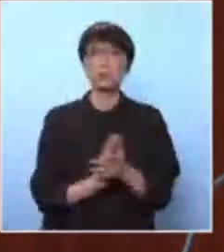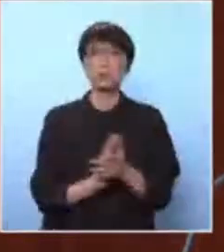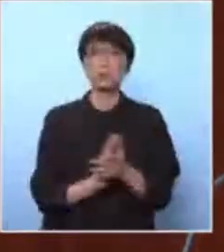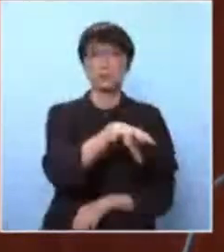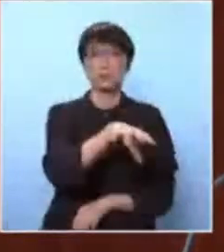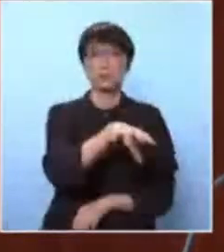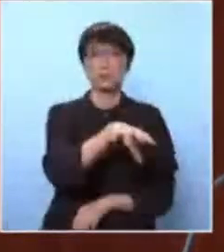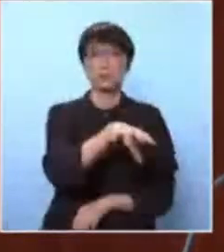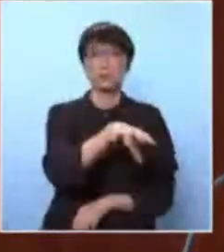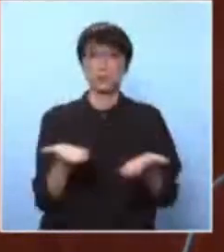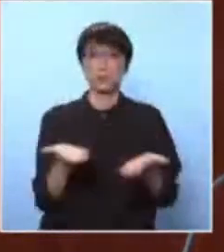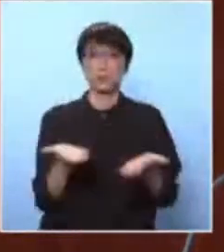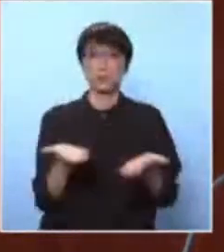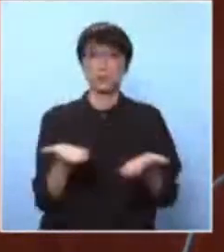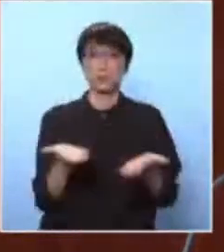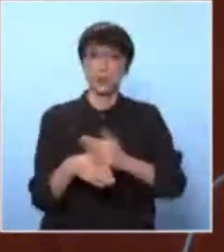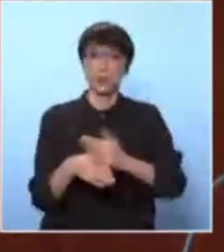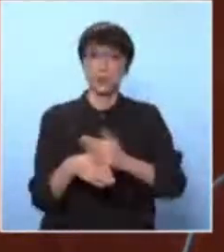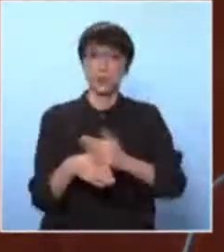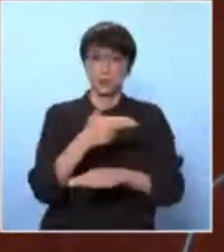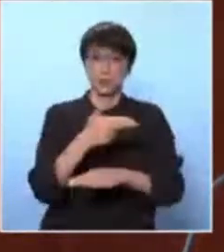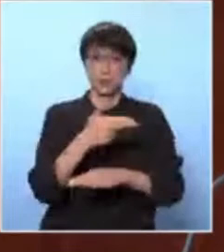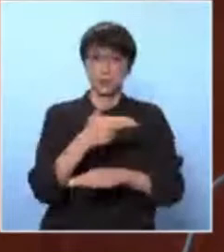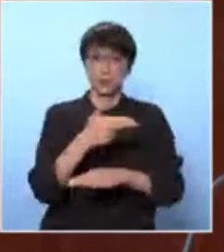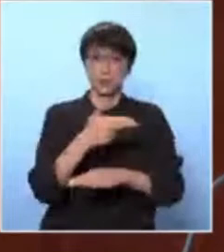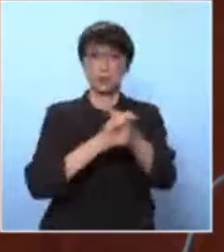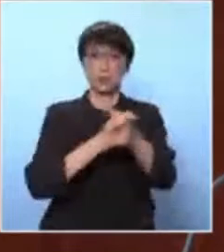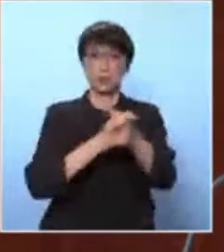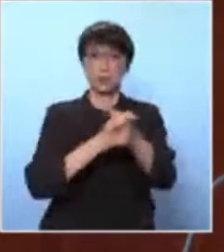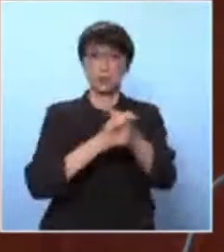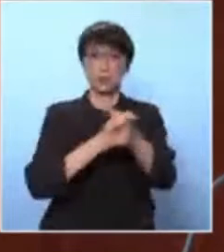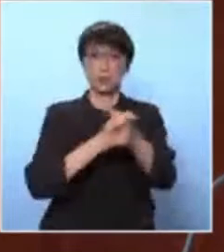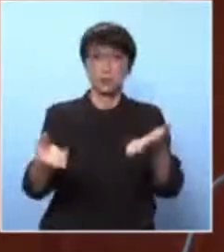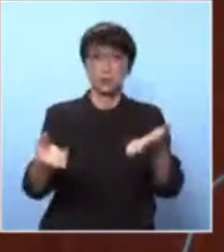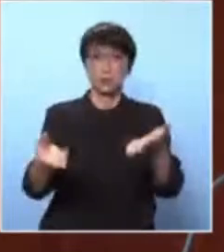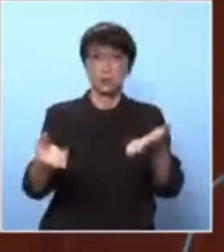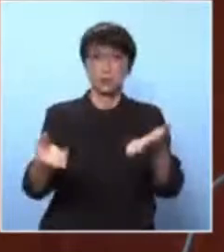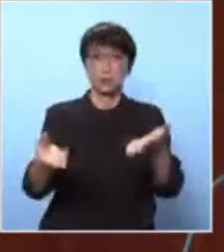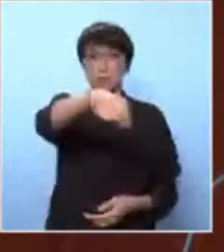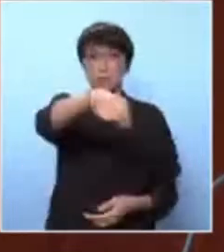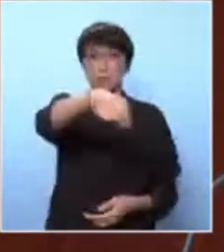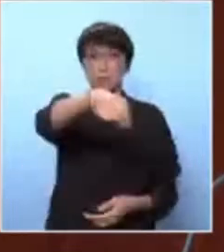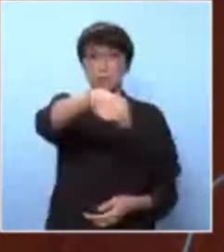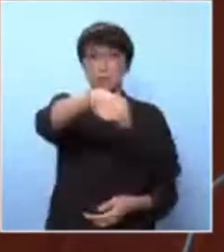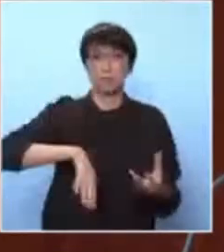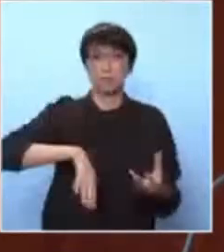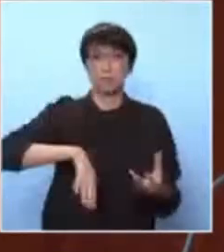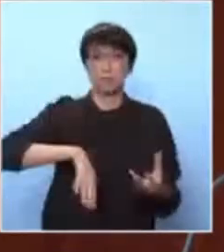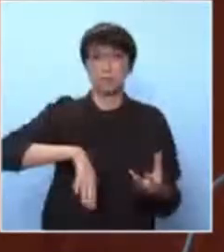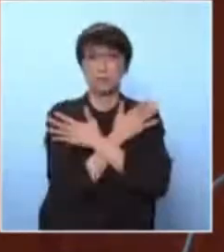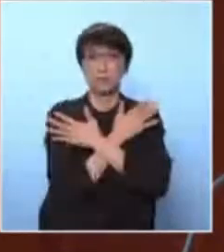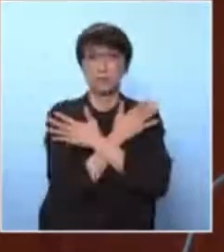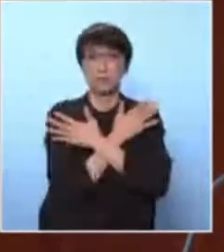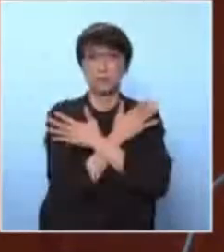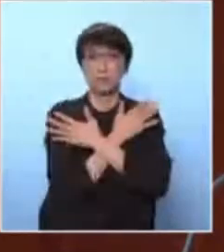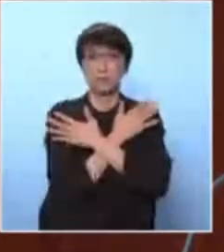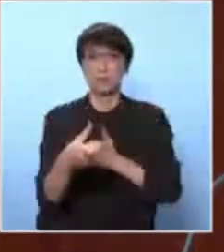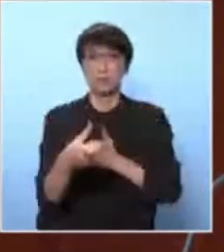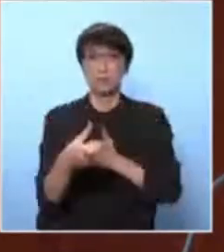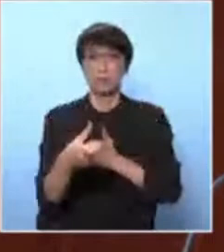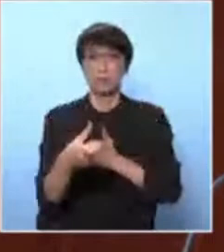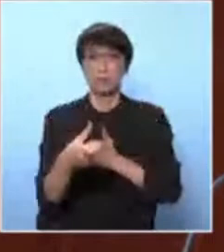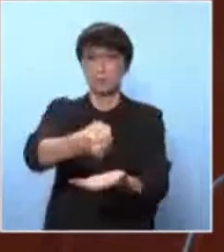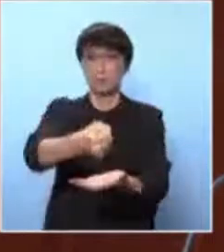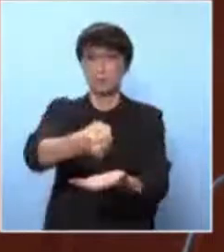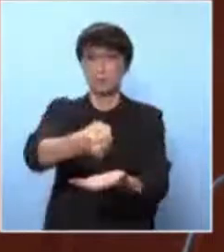CLR, later this year. Under the pilot program, the business sector will provide venues, and the Community Care Fund, or CCF,